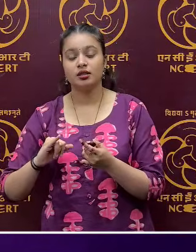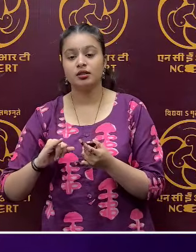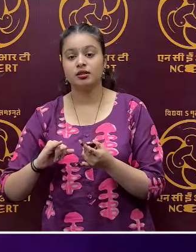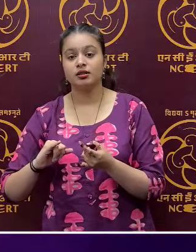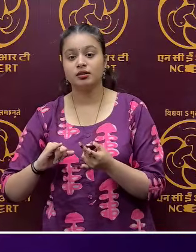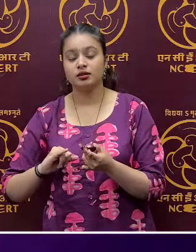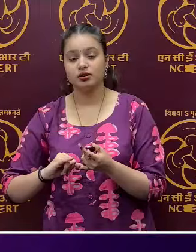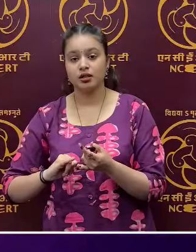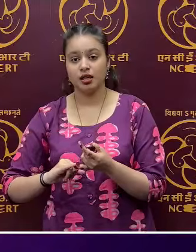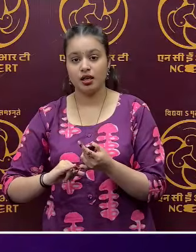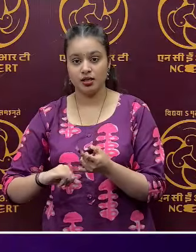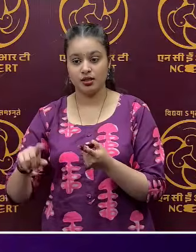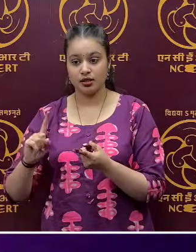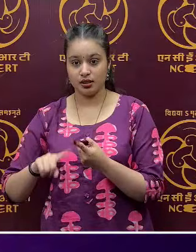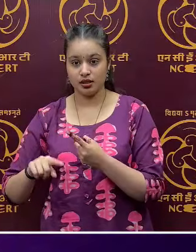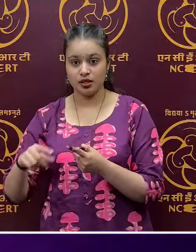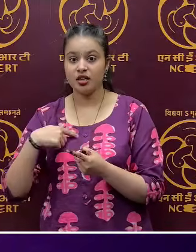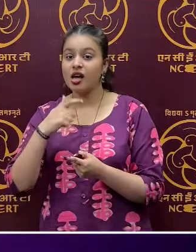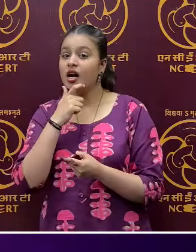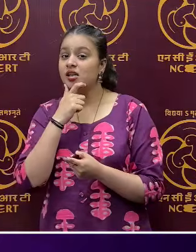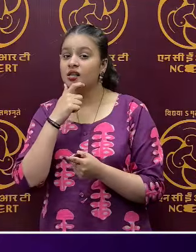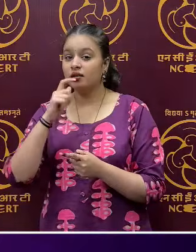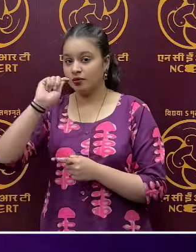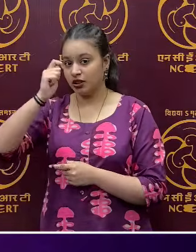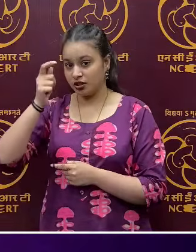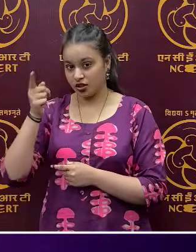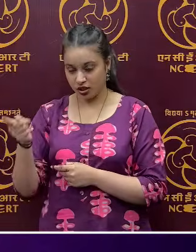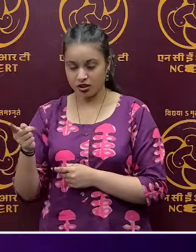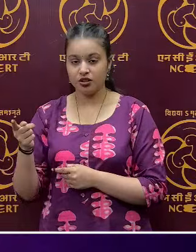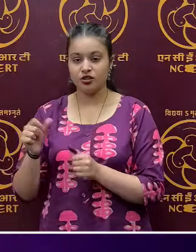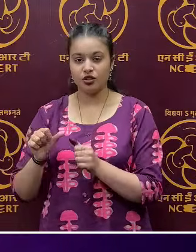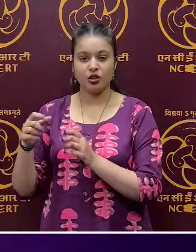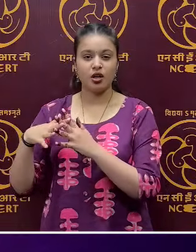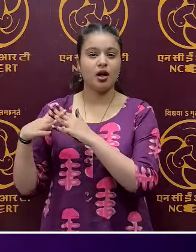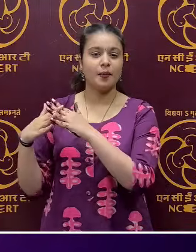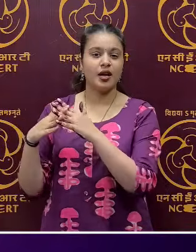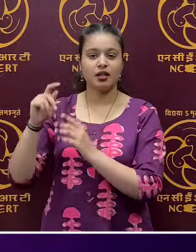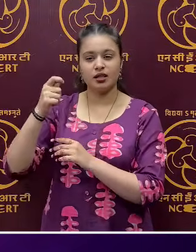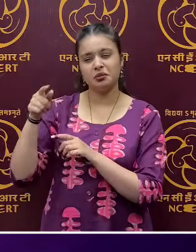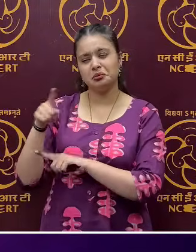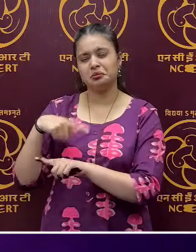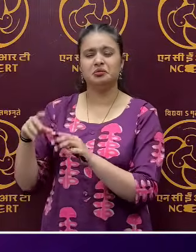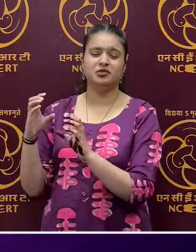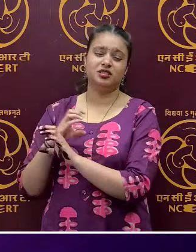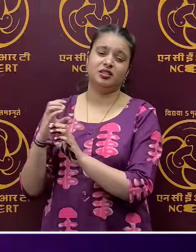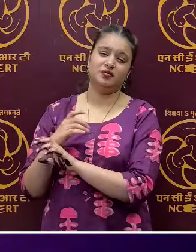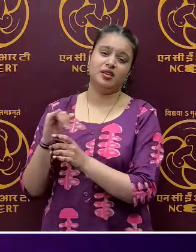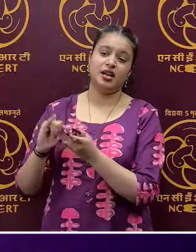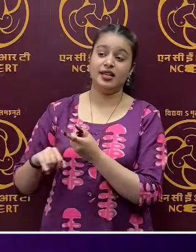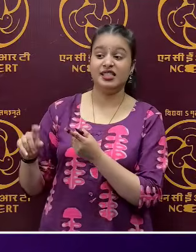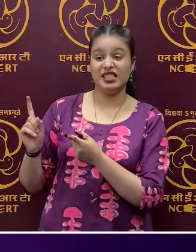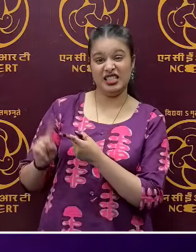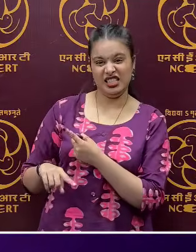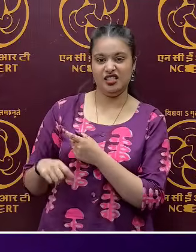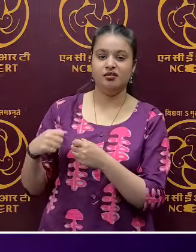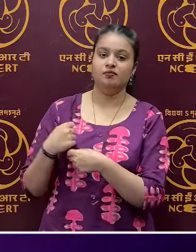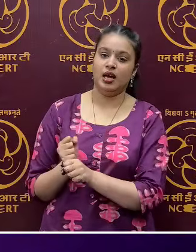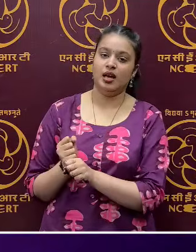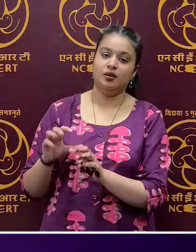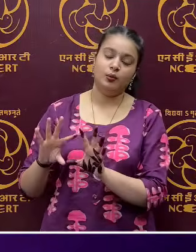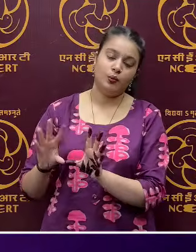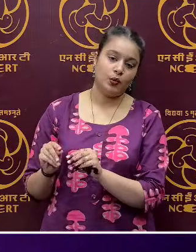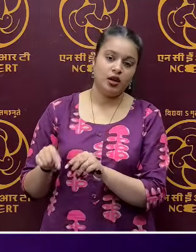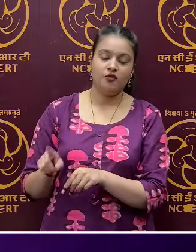is in SE. British English. In American English, now they have confused everything and made everything SE. But